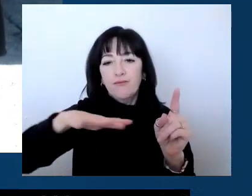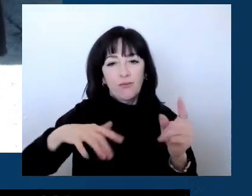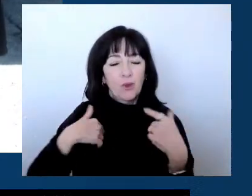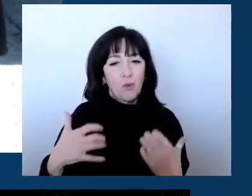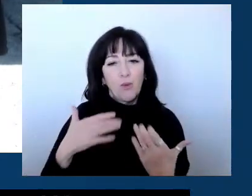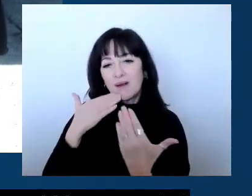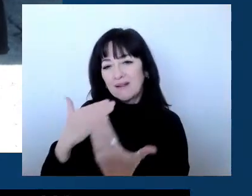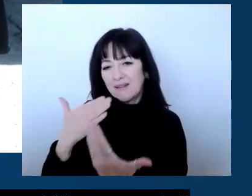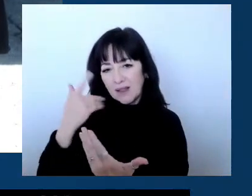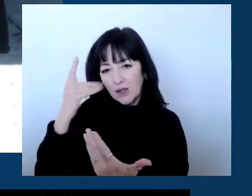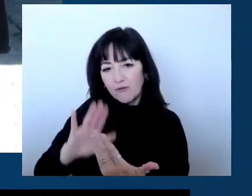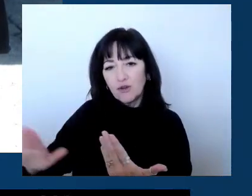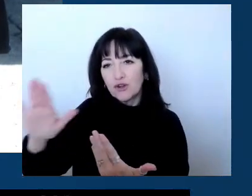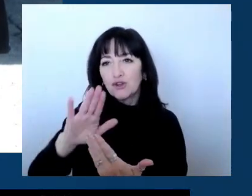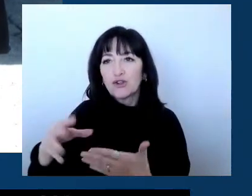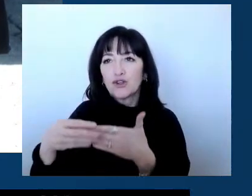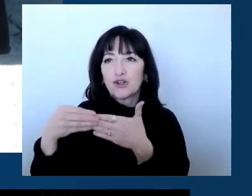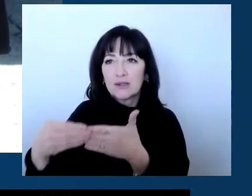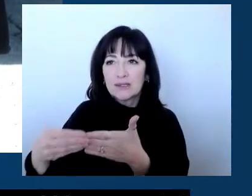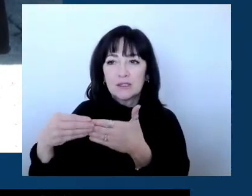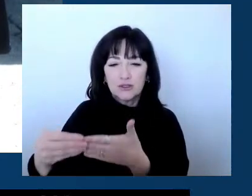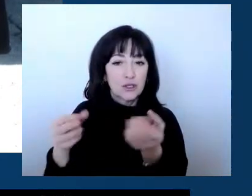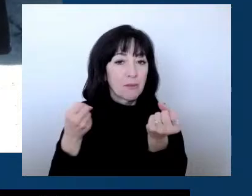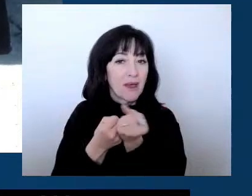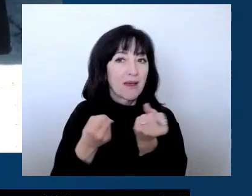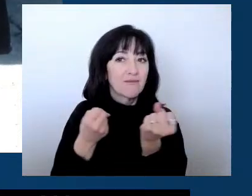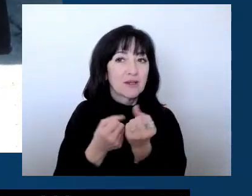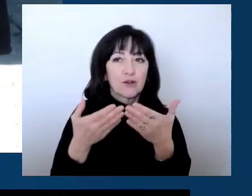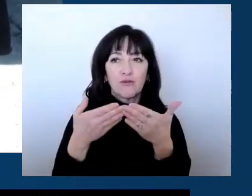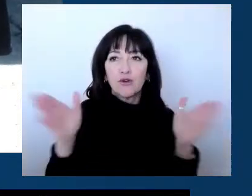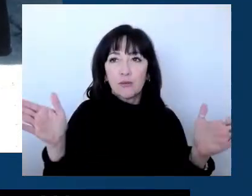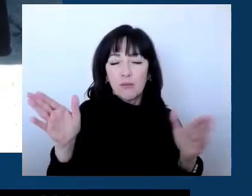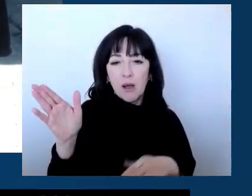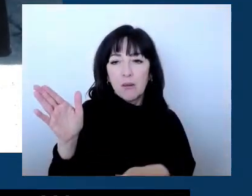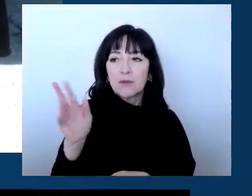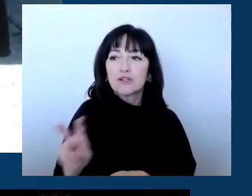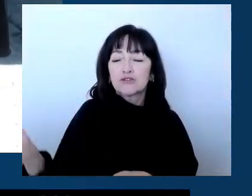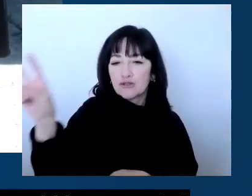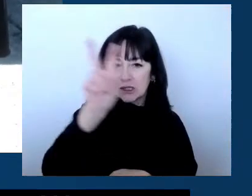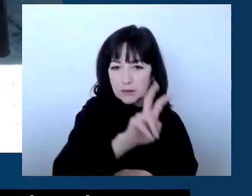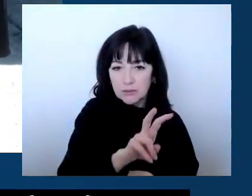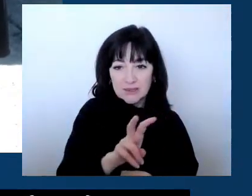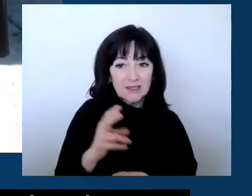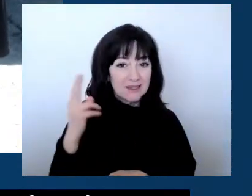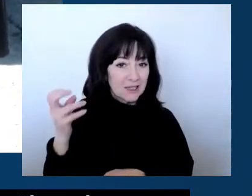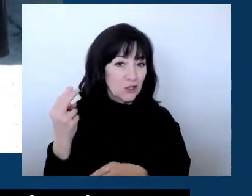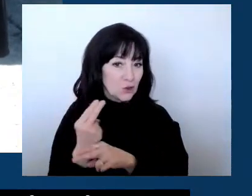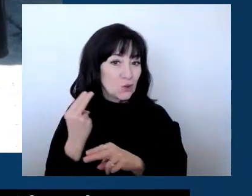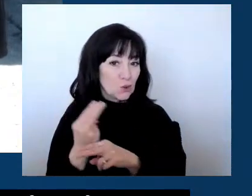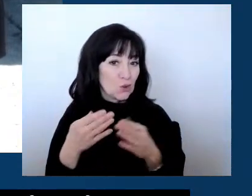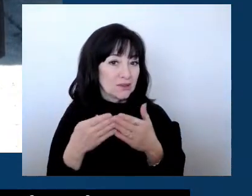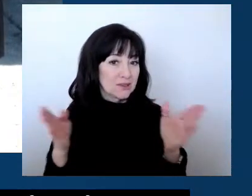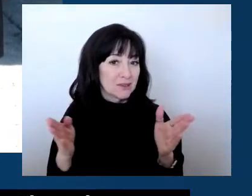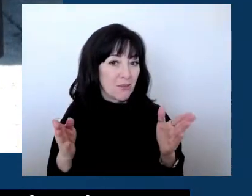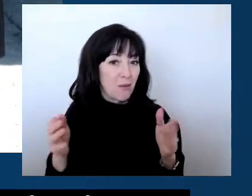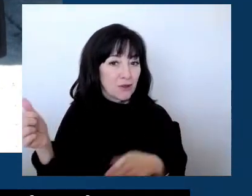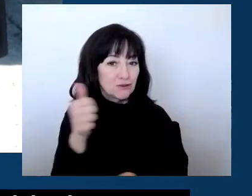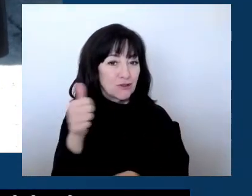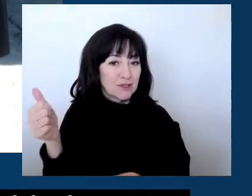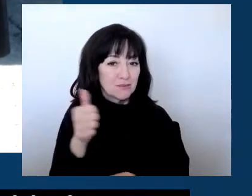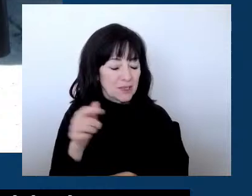He is an advocate for public transportation. He uses public transportation, and he will be standing with